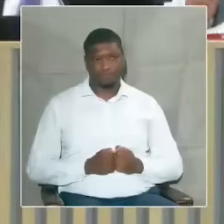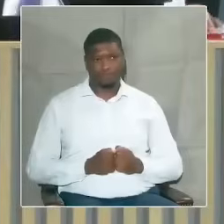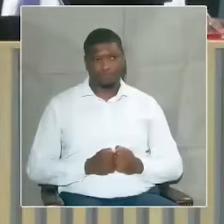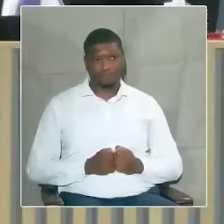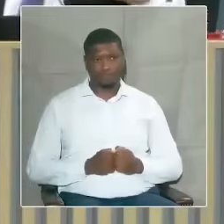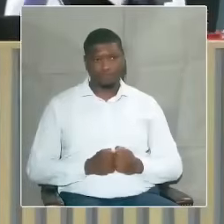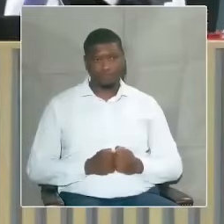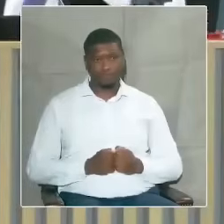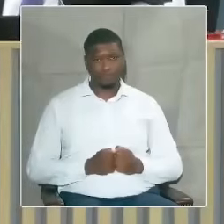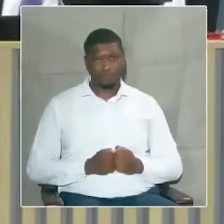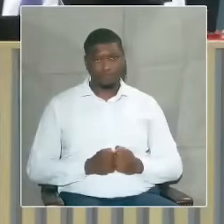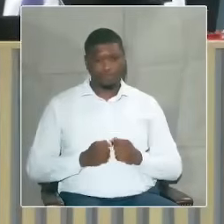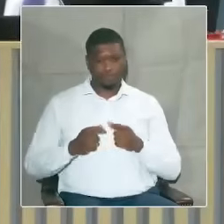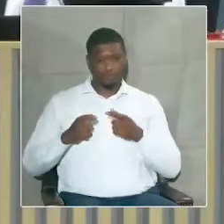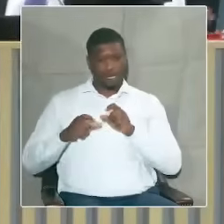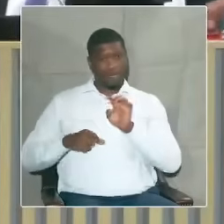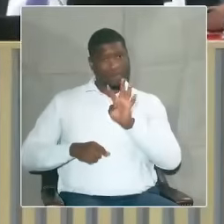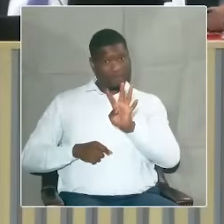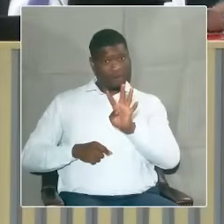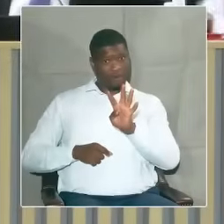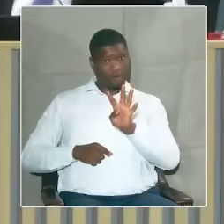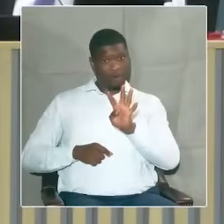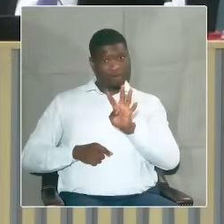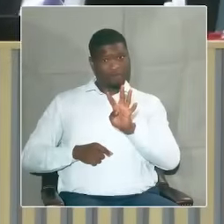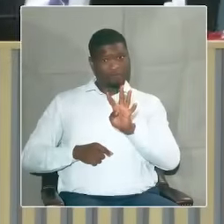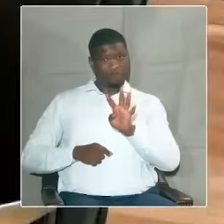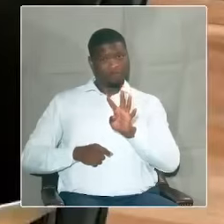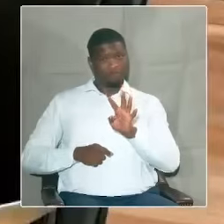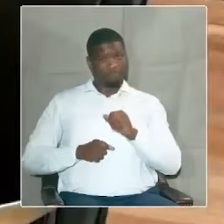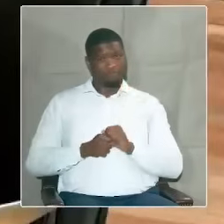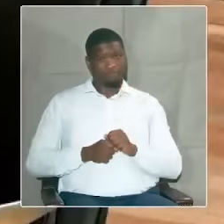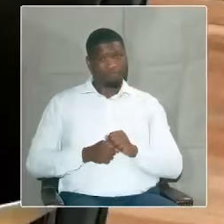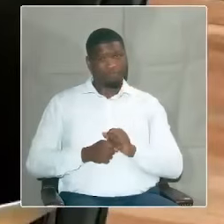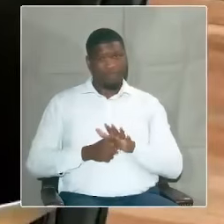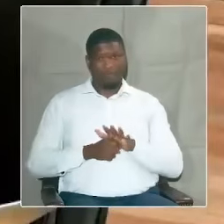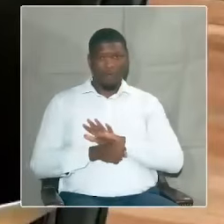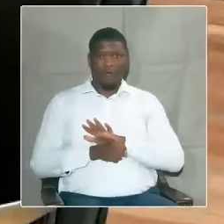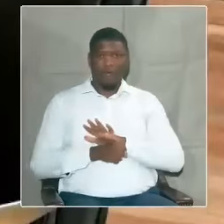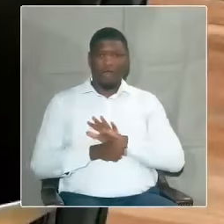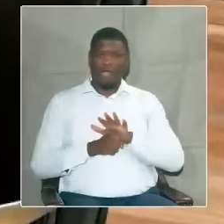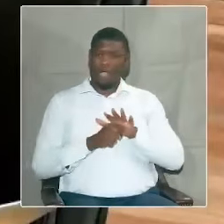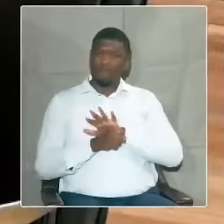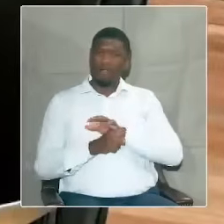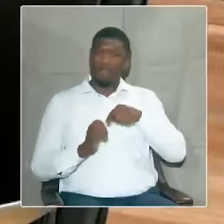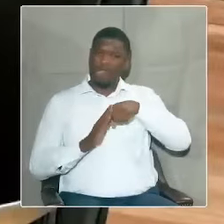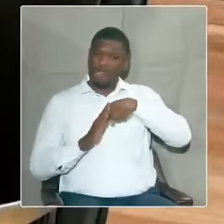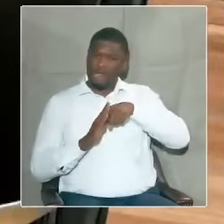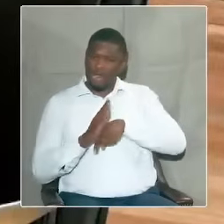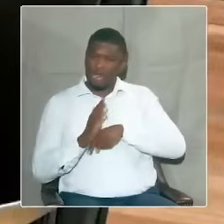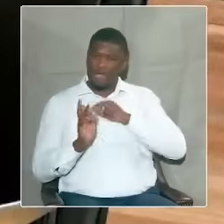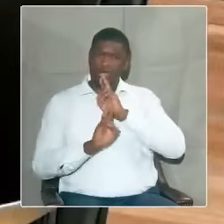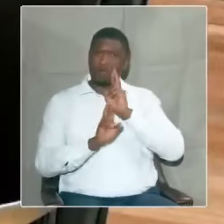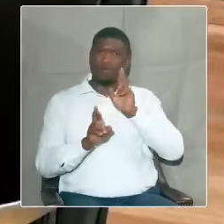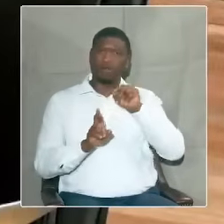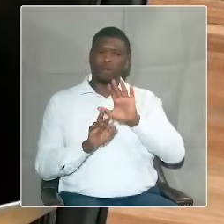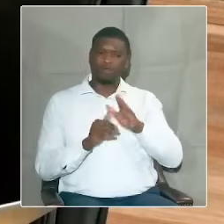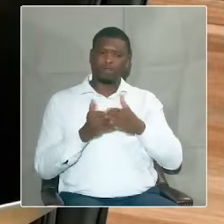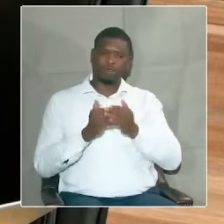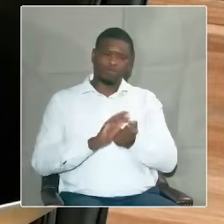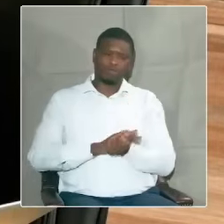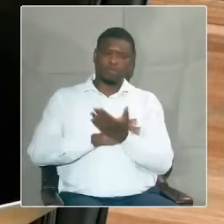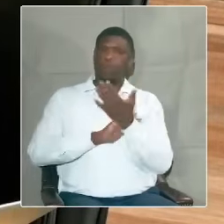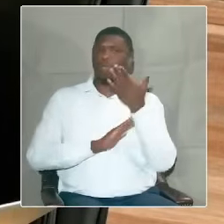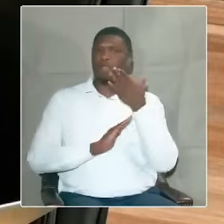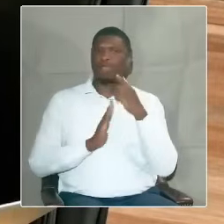And paragraph 4, a comprehensive closing report must be submitted by 16 January